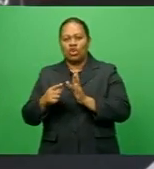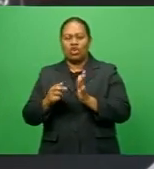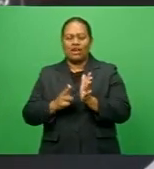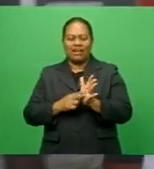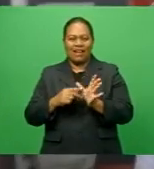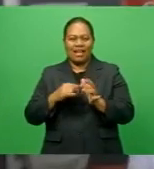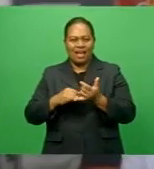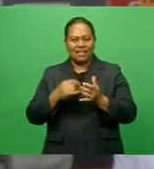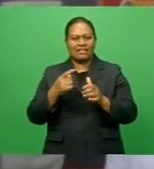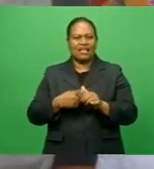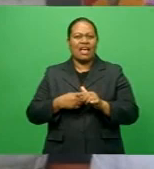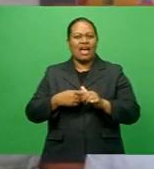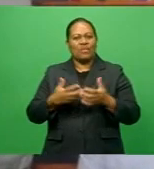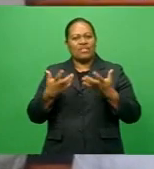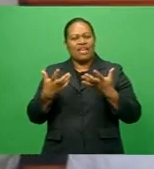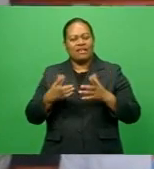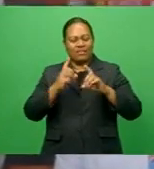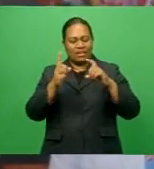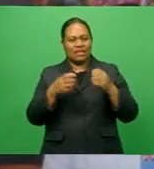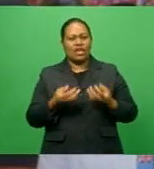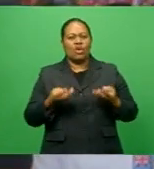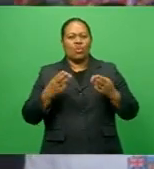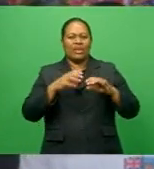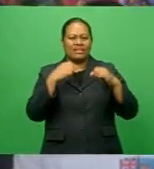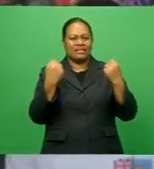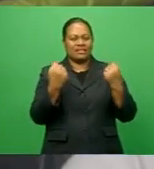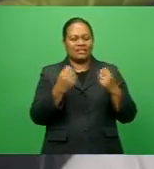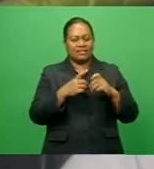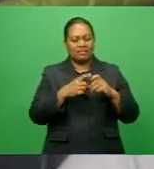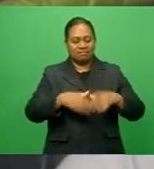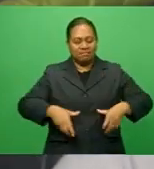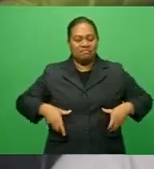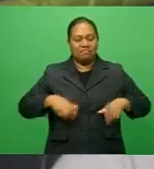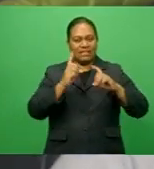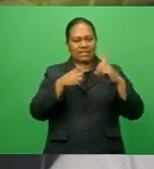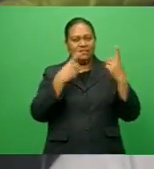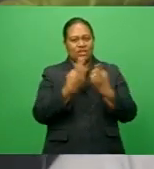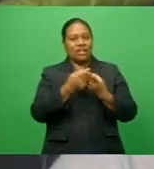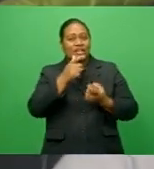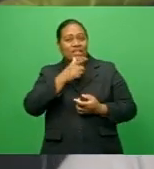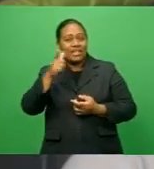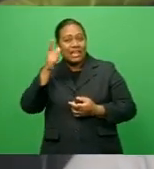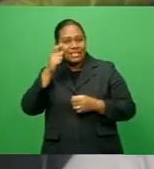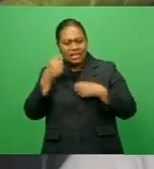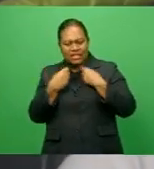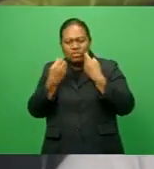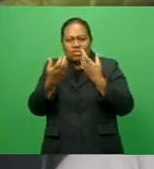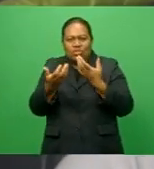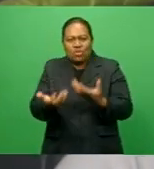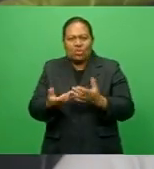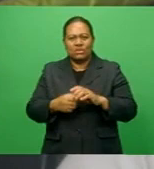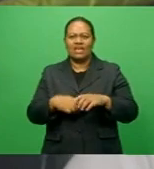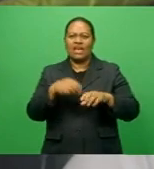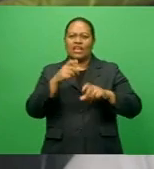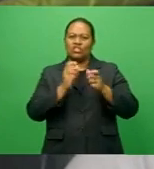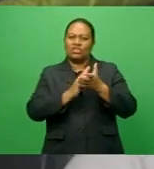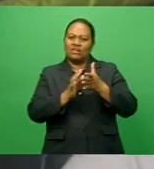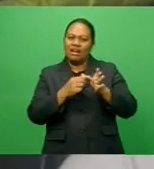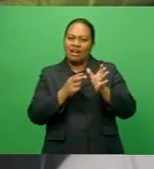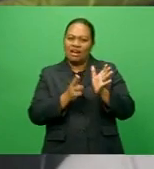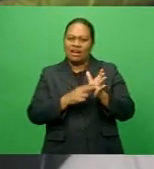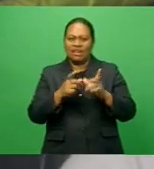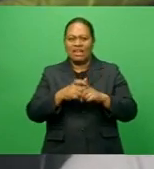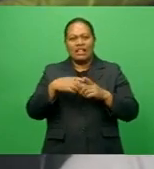the heavyweight division. Speaking during the launch at the Uptown Boxing Gym yesterday, promoter Freddie Chand says they expect a